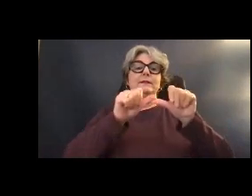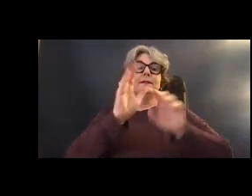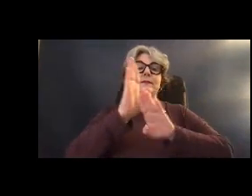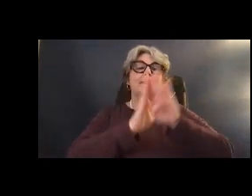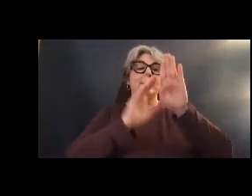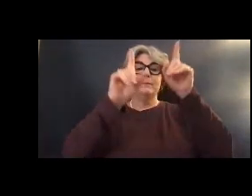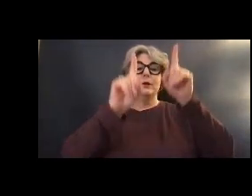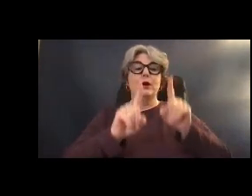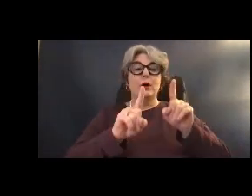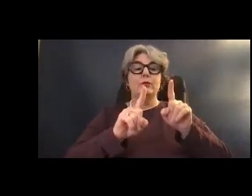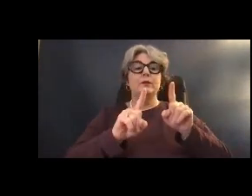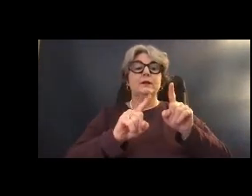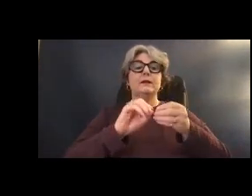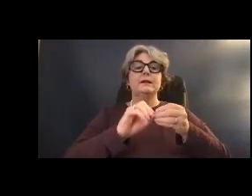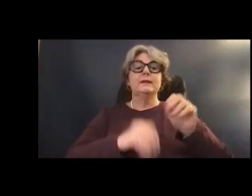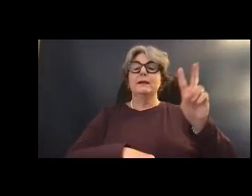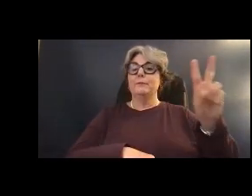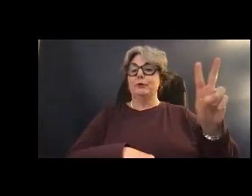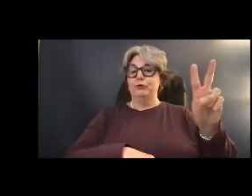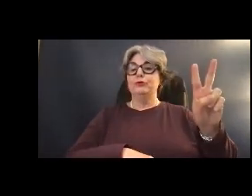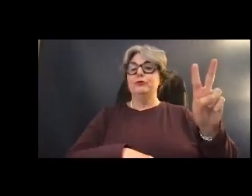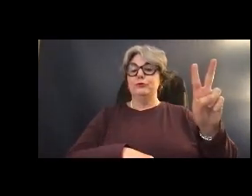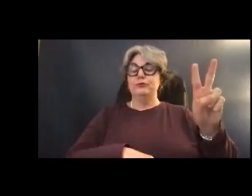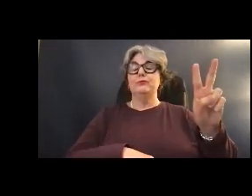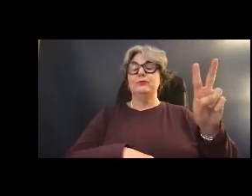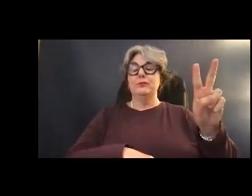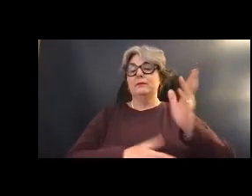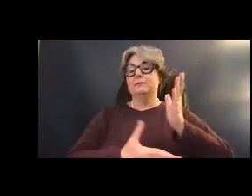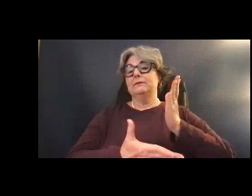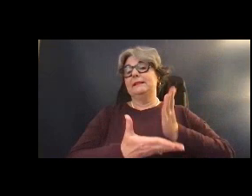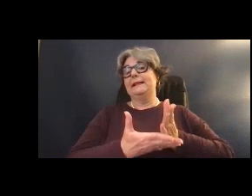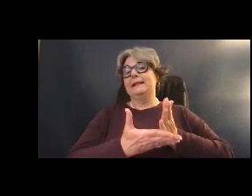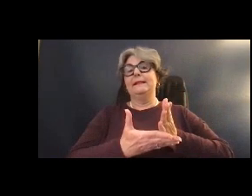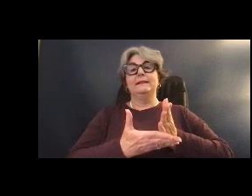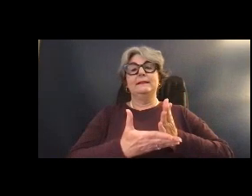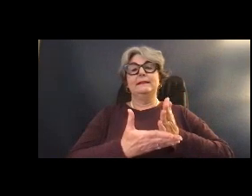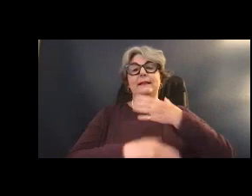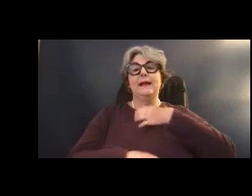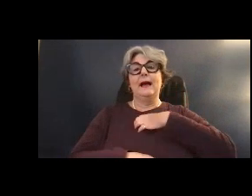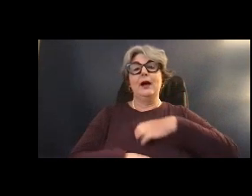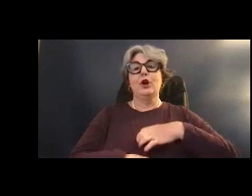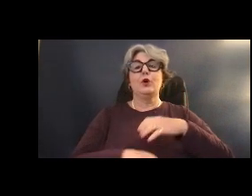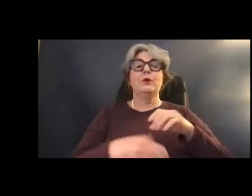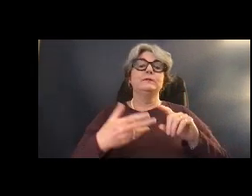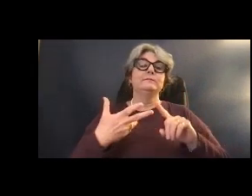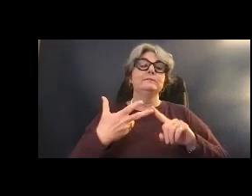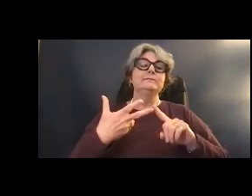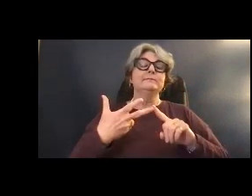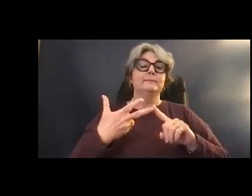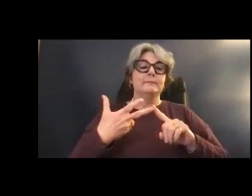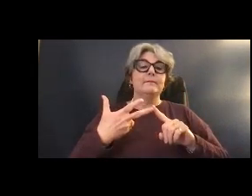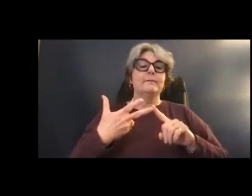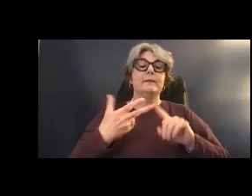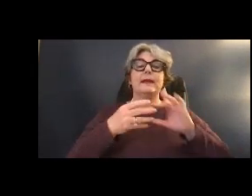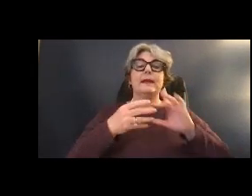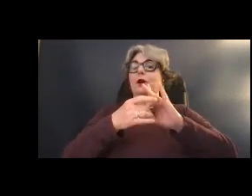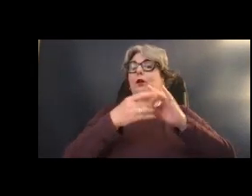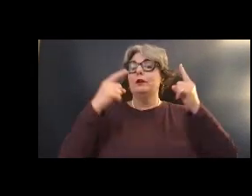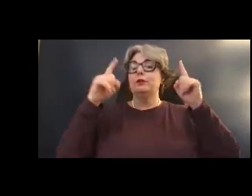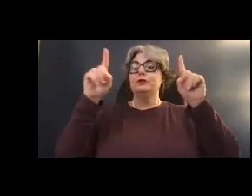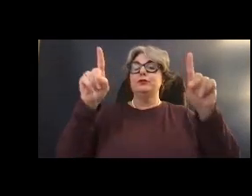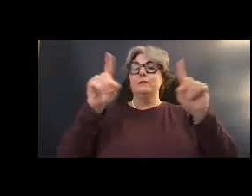Goals, especially ending Goal 2, ending hunger, that we just looked at a moment ago. And also, the coalition achieves its